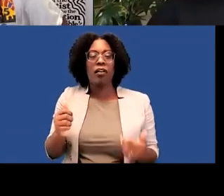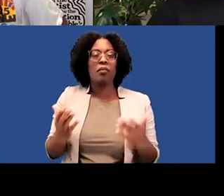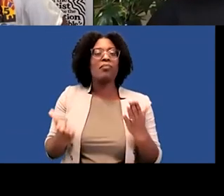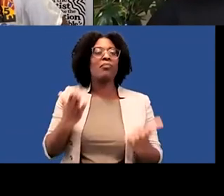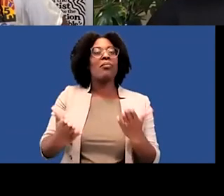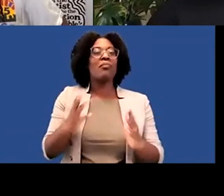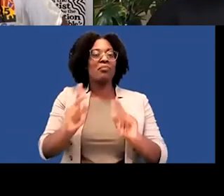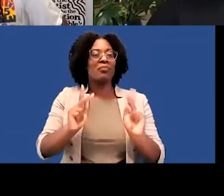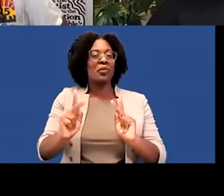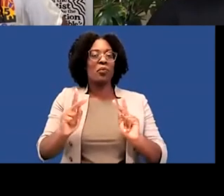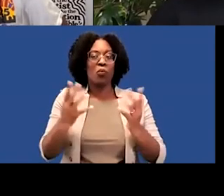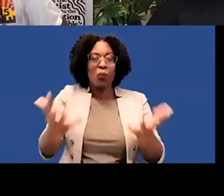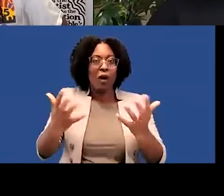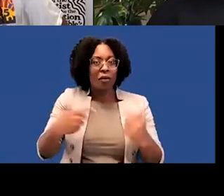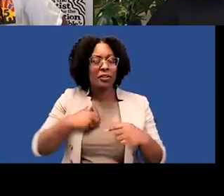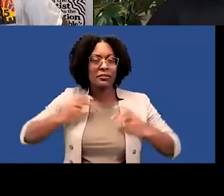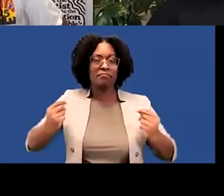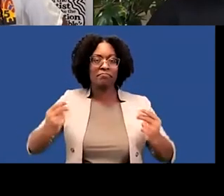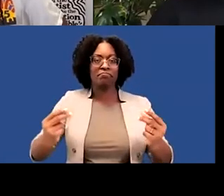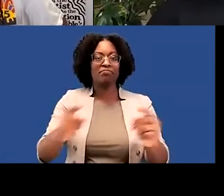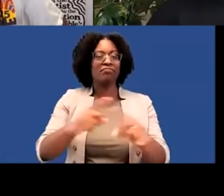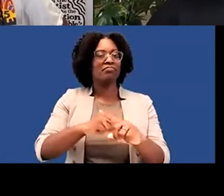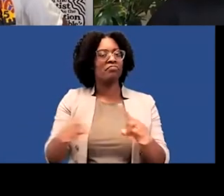comfortable with. But then I think